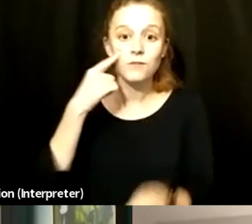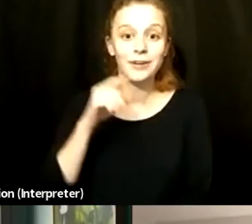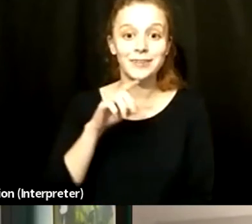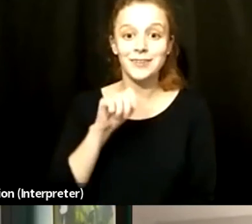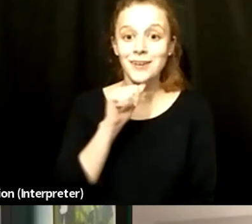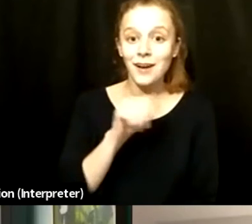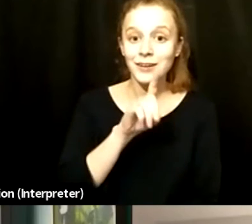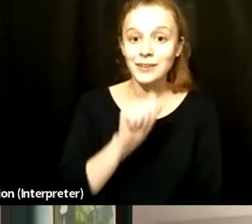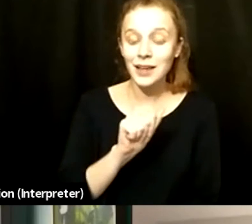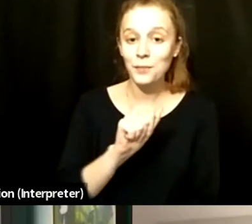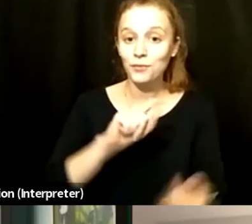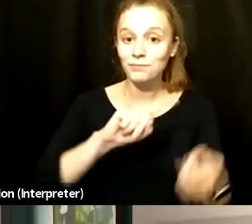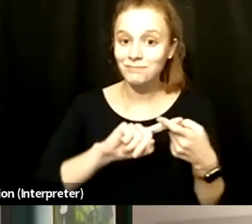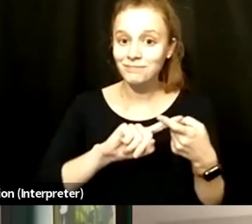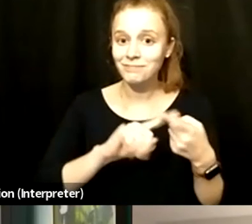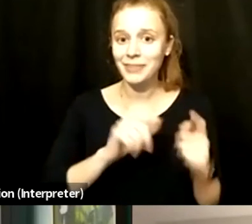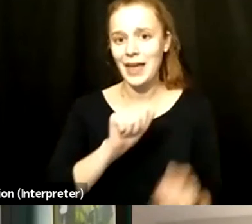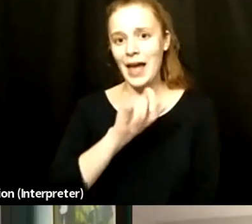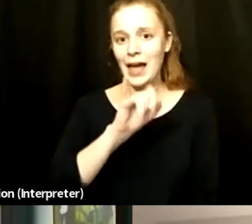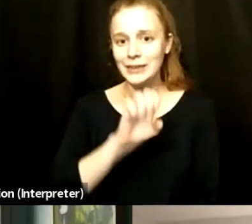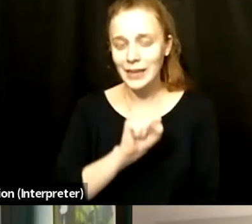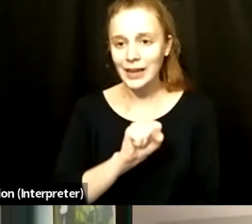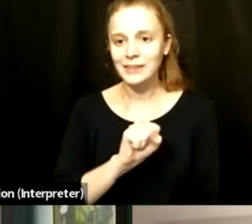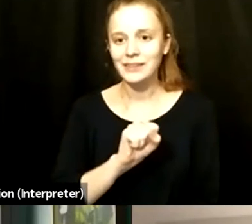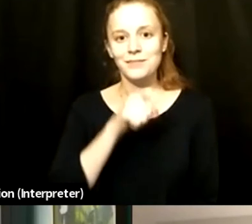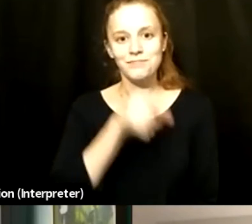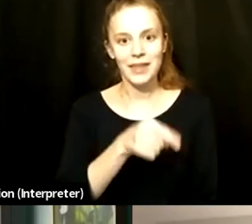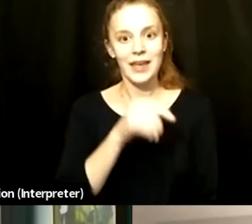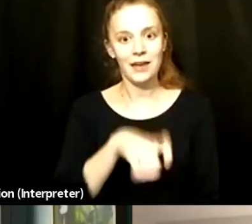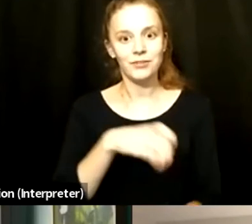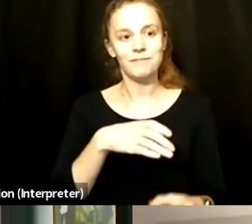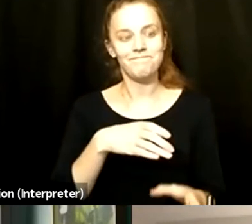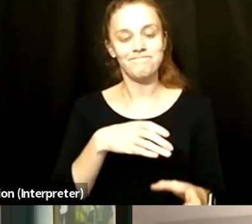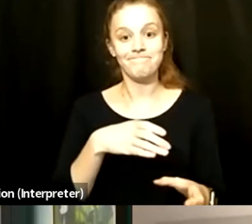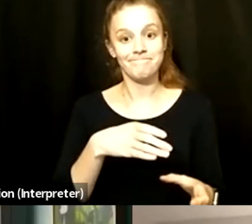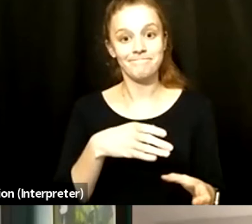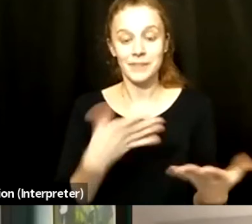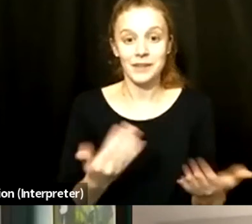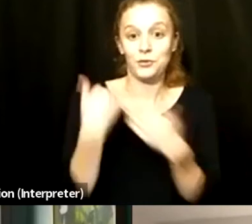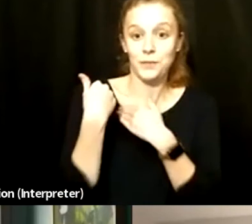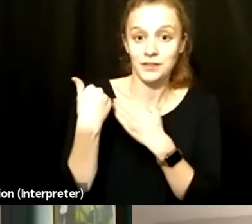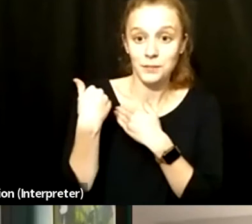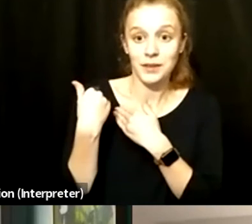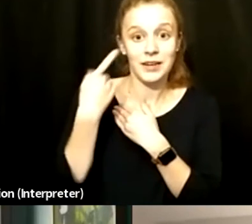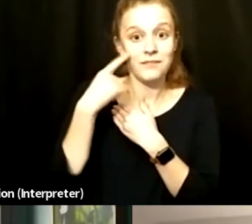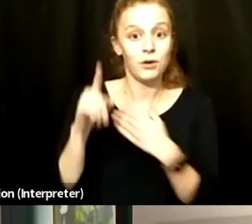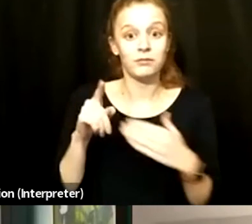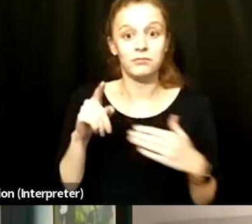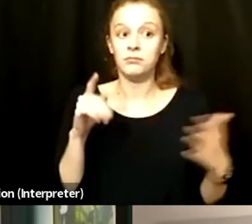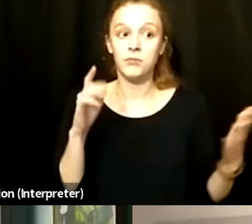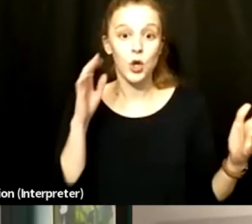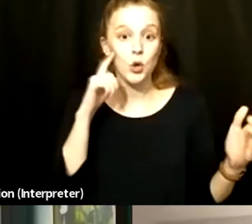weight that we have and call ableism for what it is. Whether it be kind of